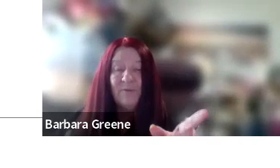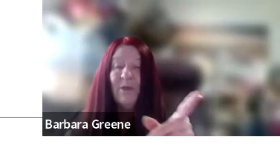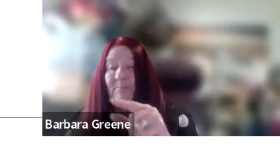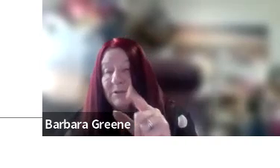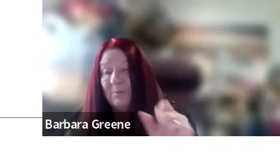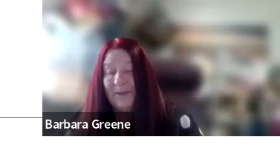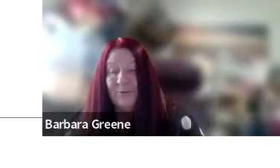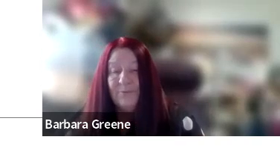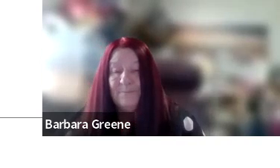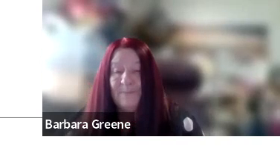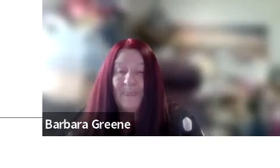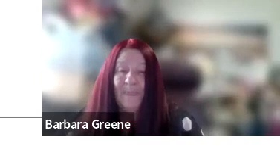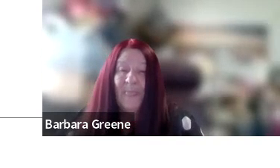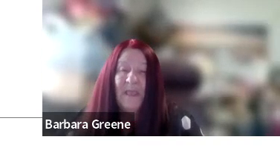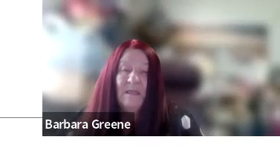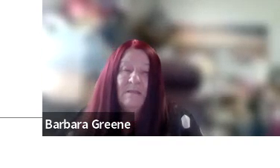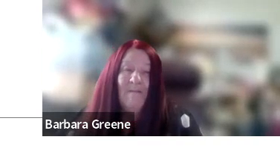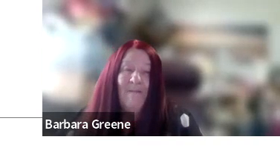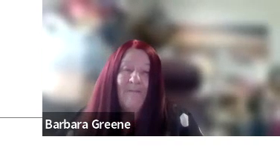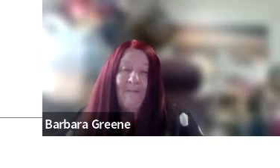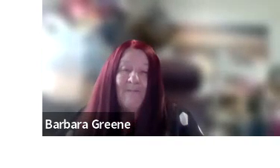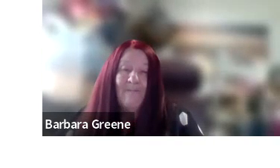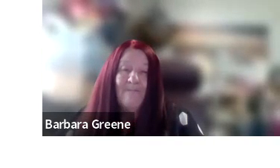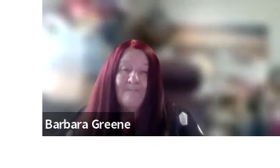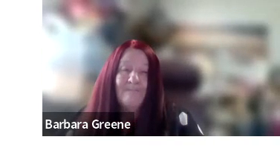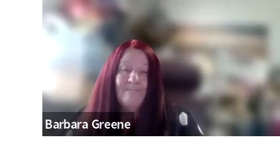maybe develop a little better.